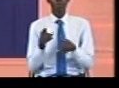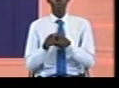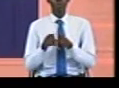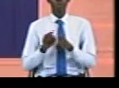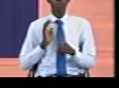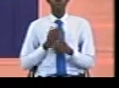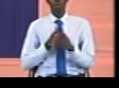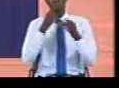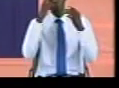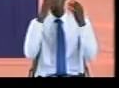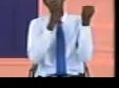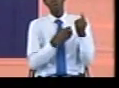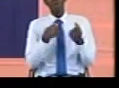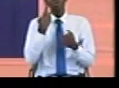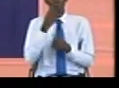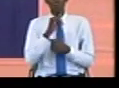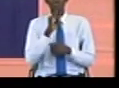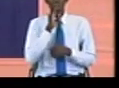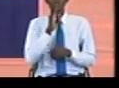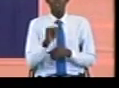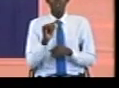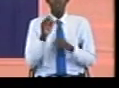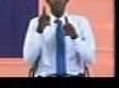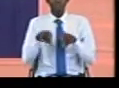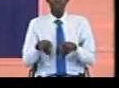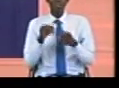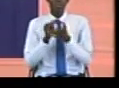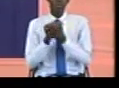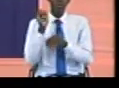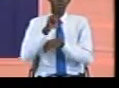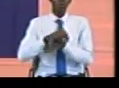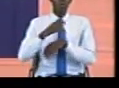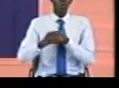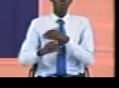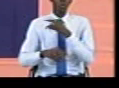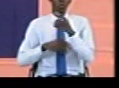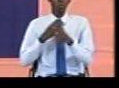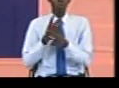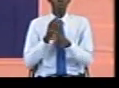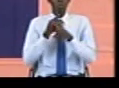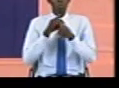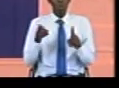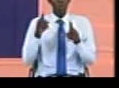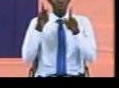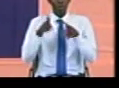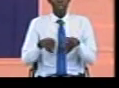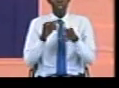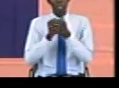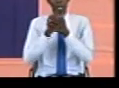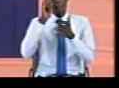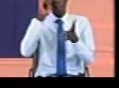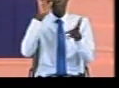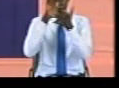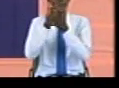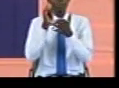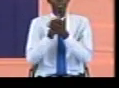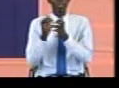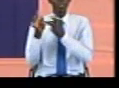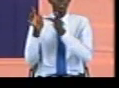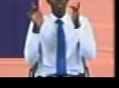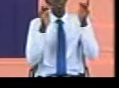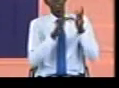Who is he that overcometh the world but he that believeth that Jesus is the